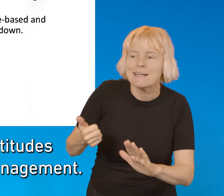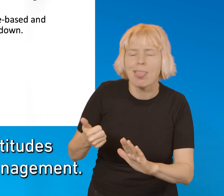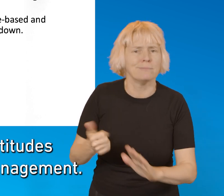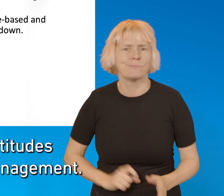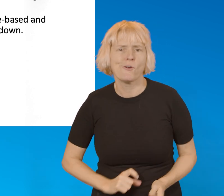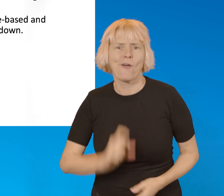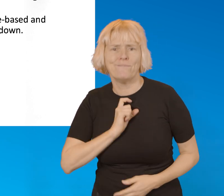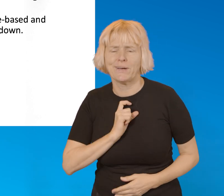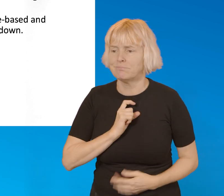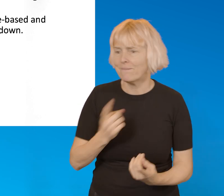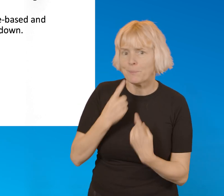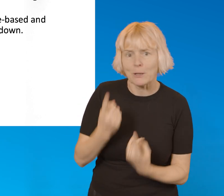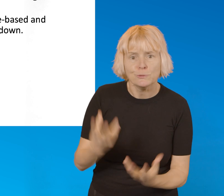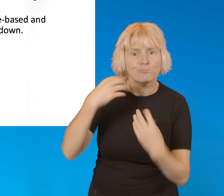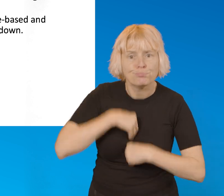facilitate self-management.